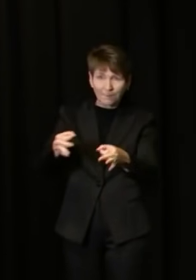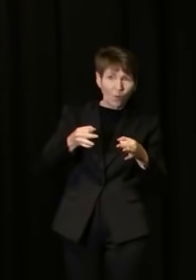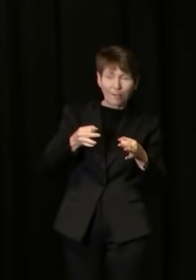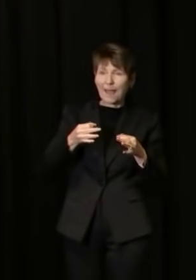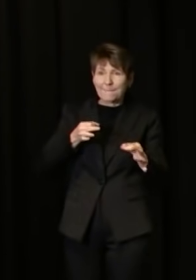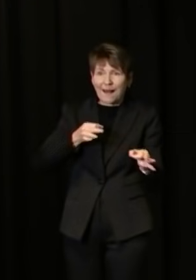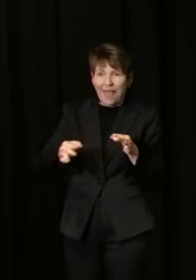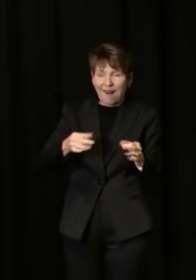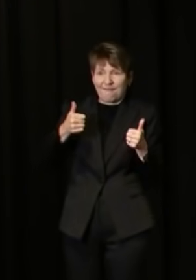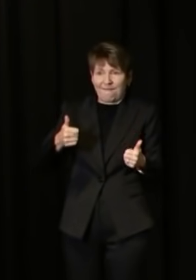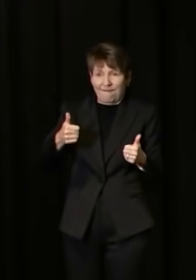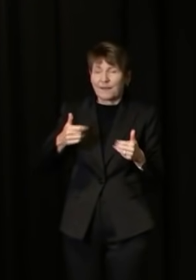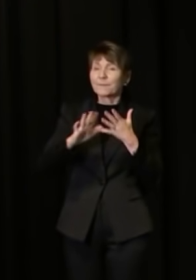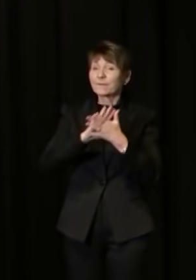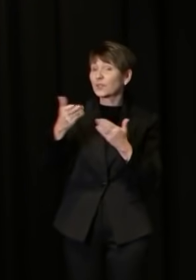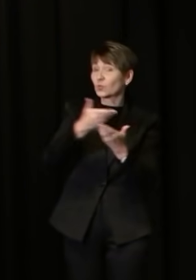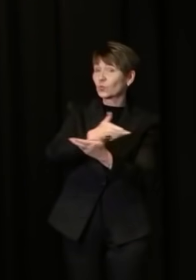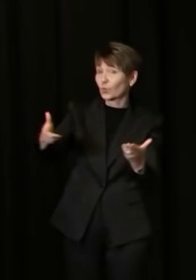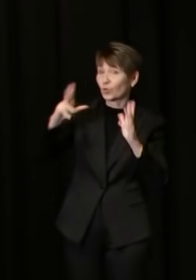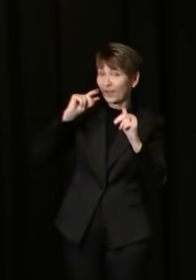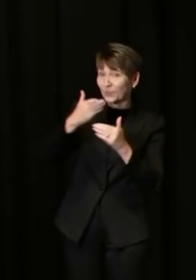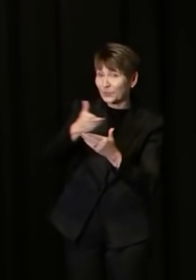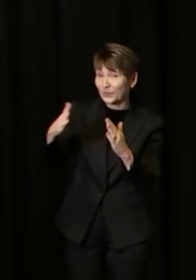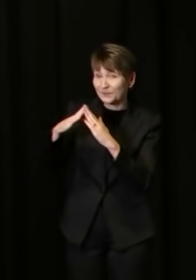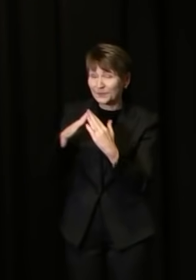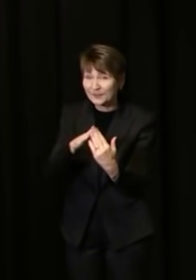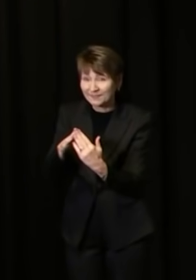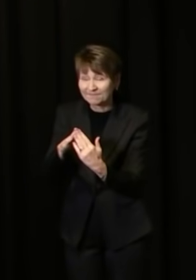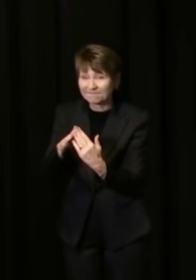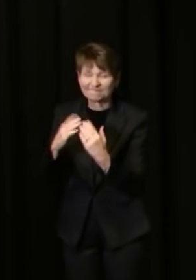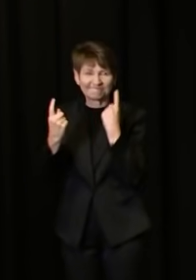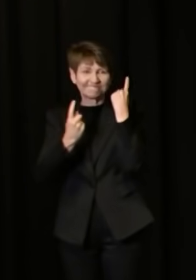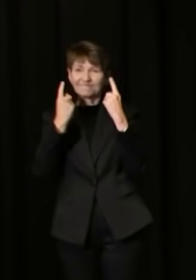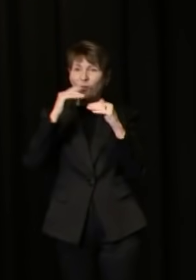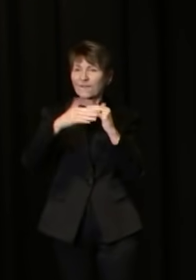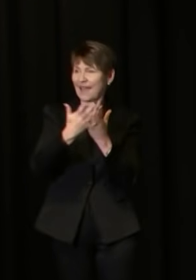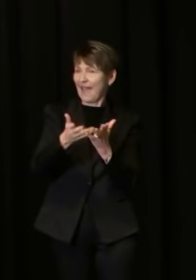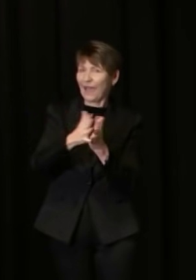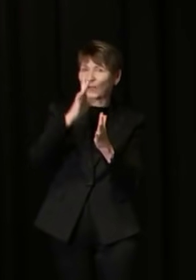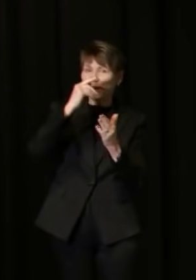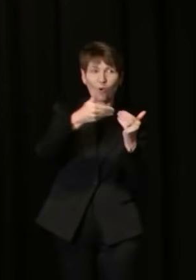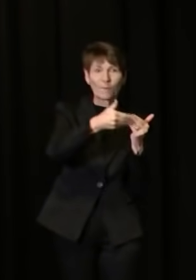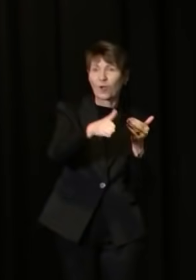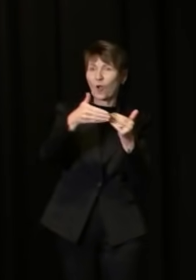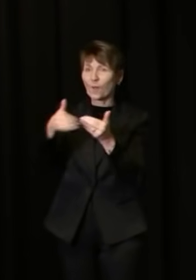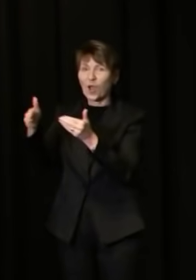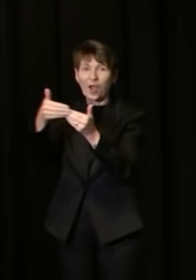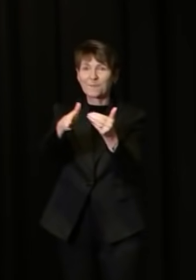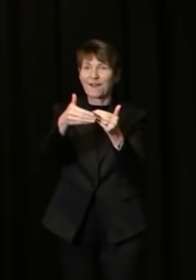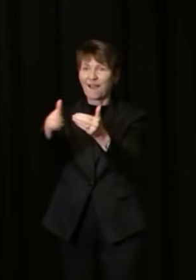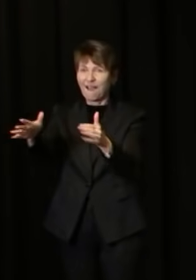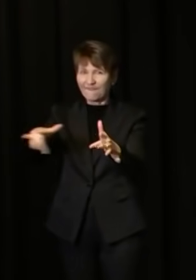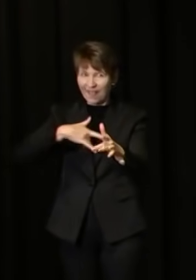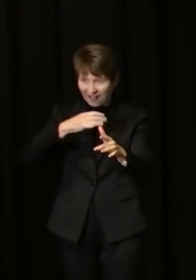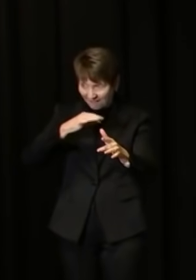their community, but also to make sure that they can be part of this opening up and returning to something that looks